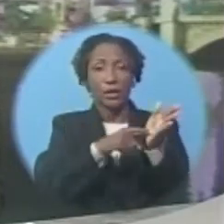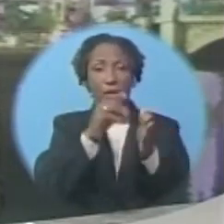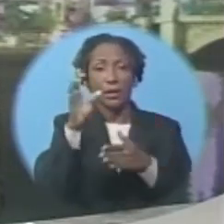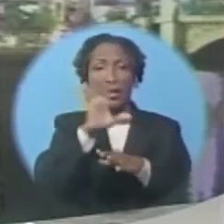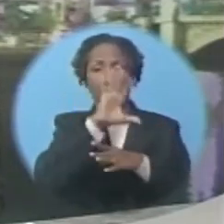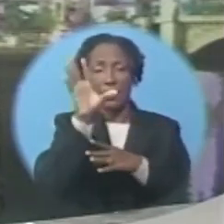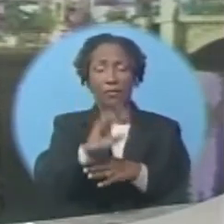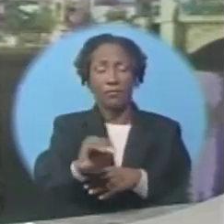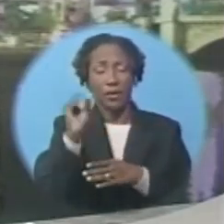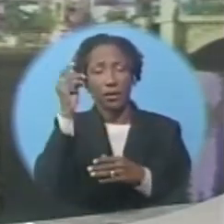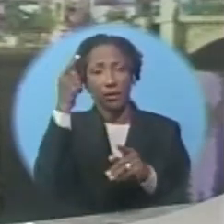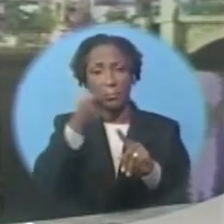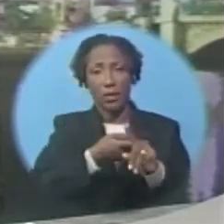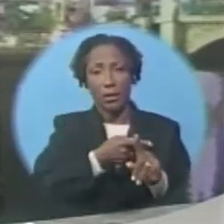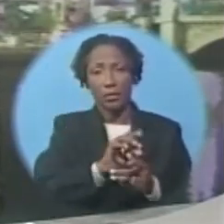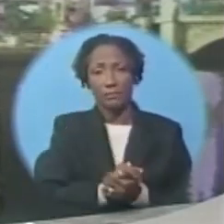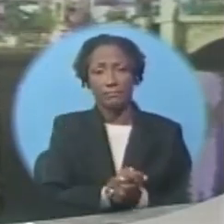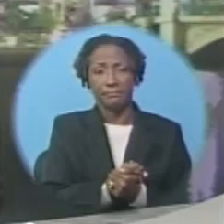Month.